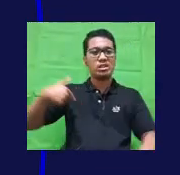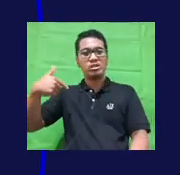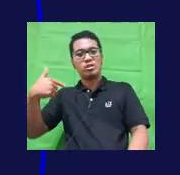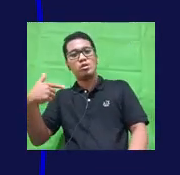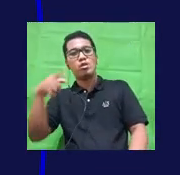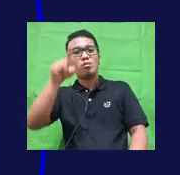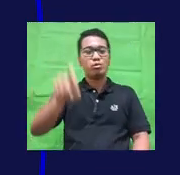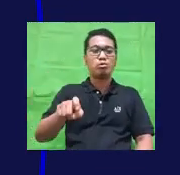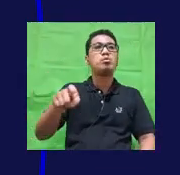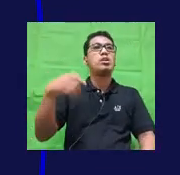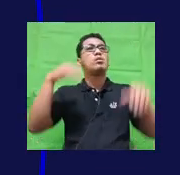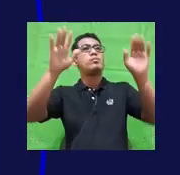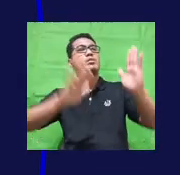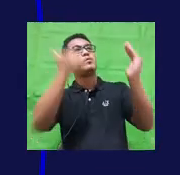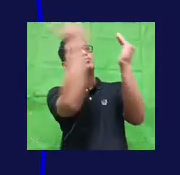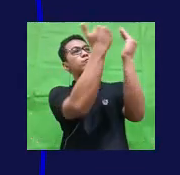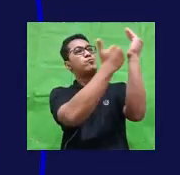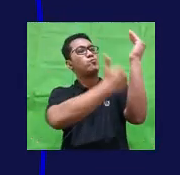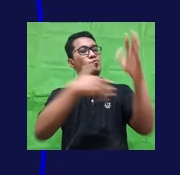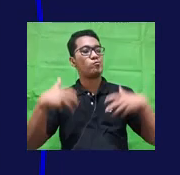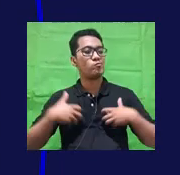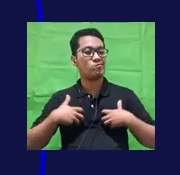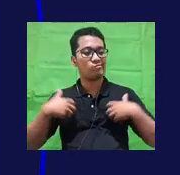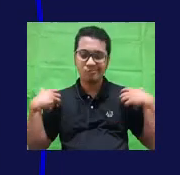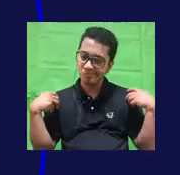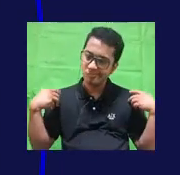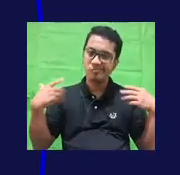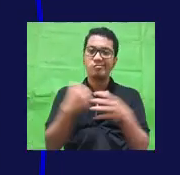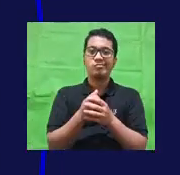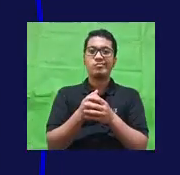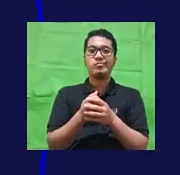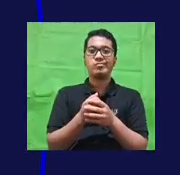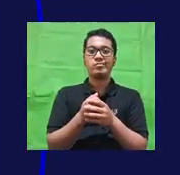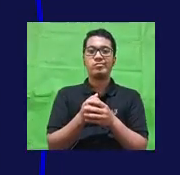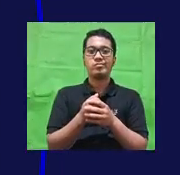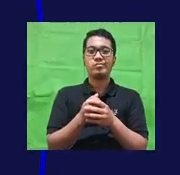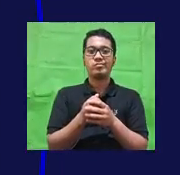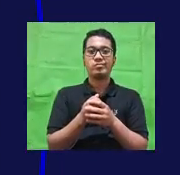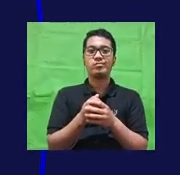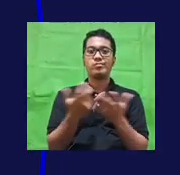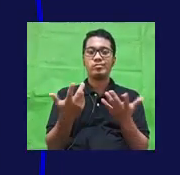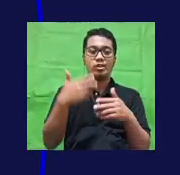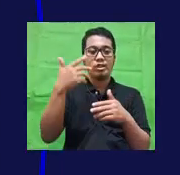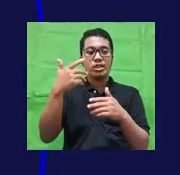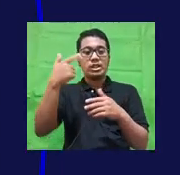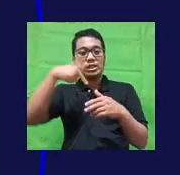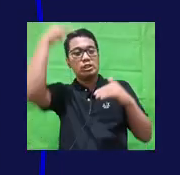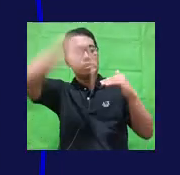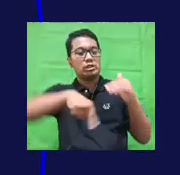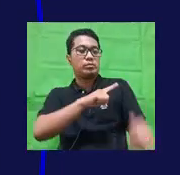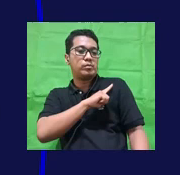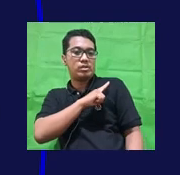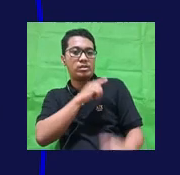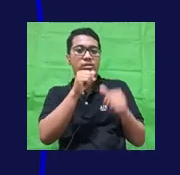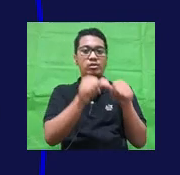emotion, it was very important that this project was not done by myself. It was important that I had the presence of Adelina, who could